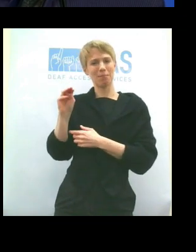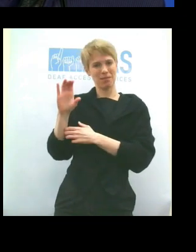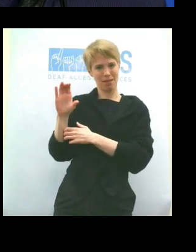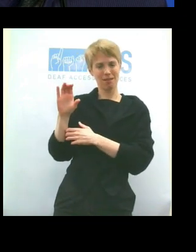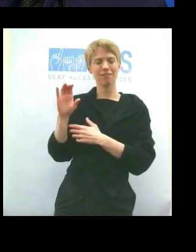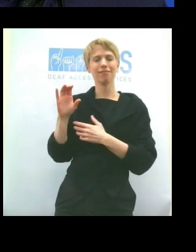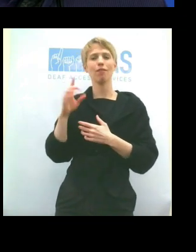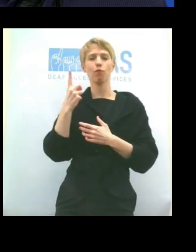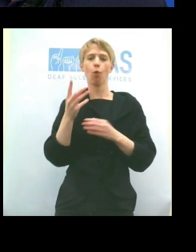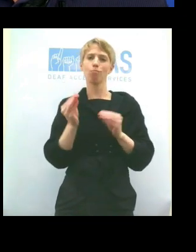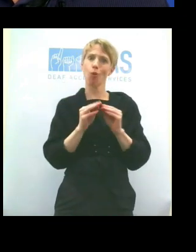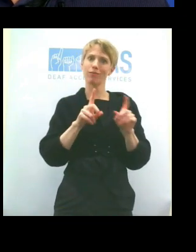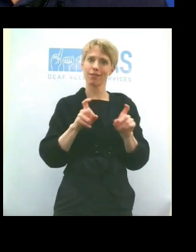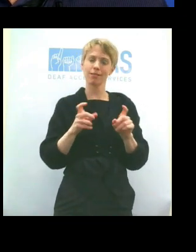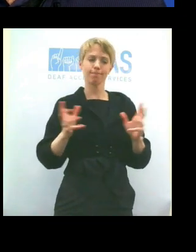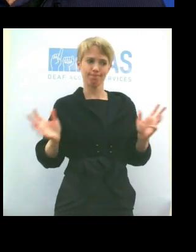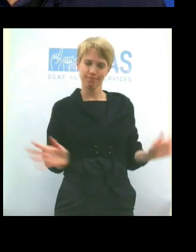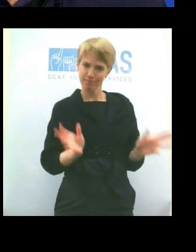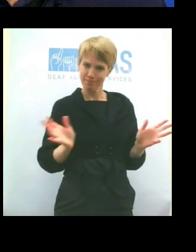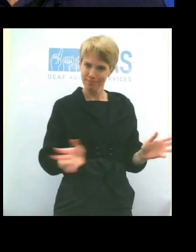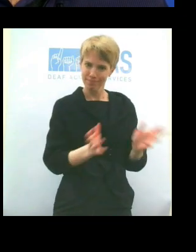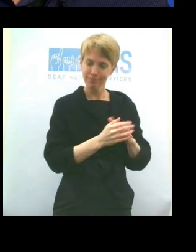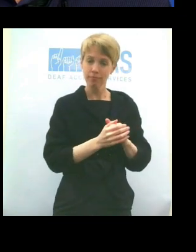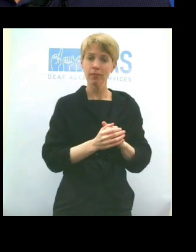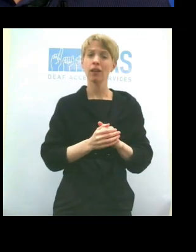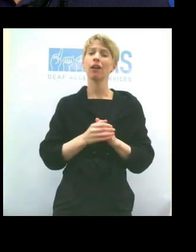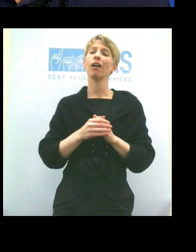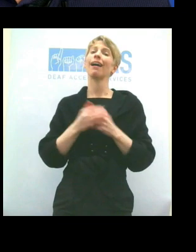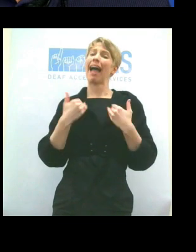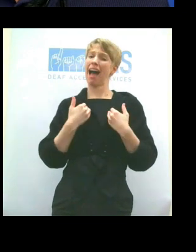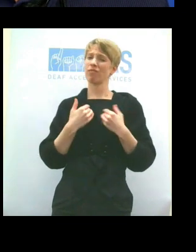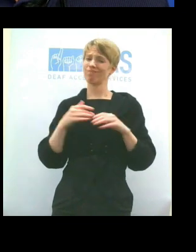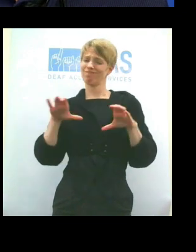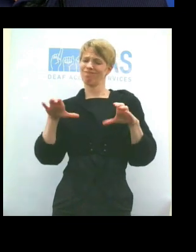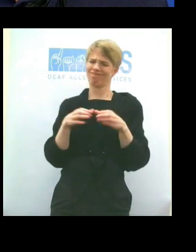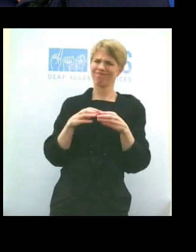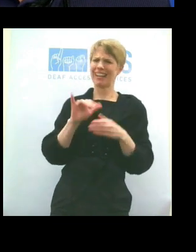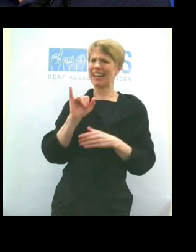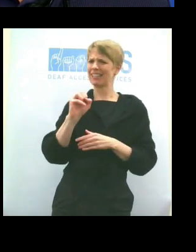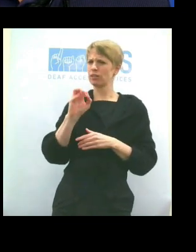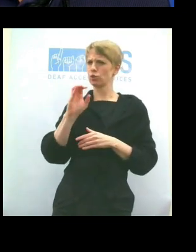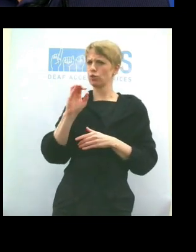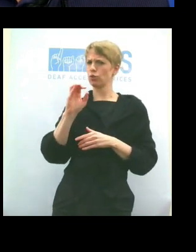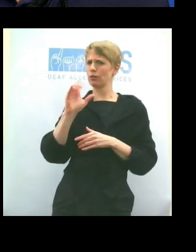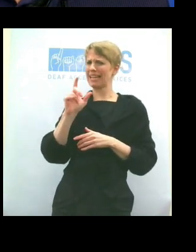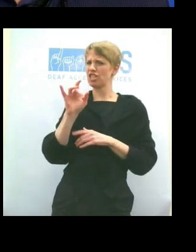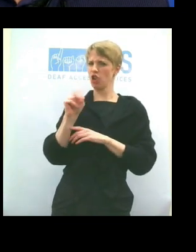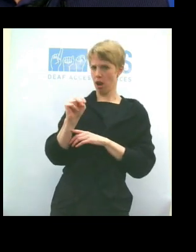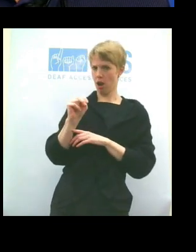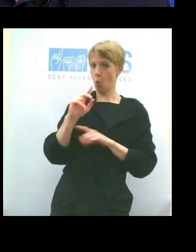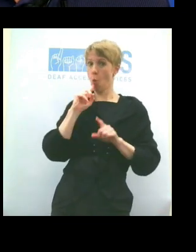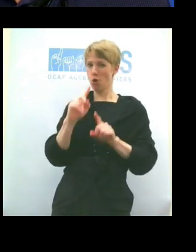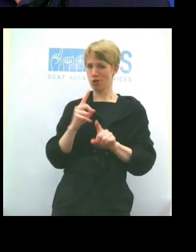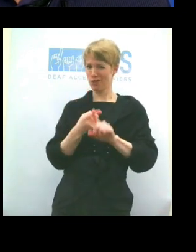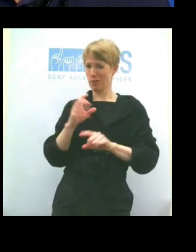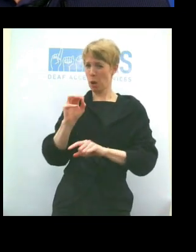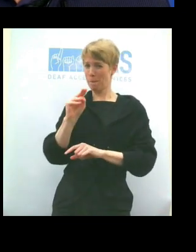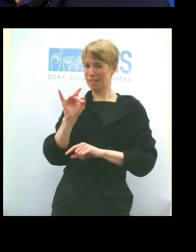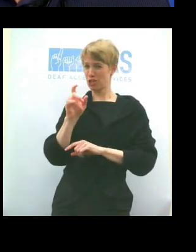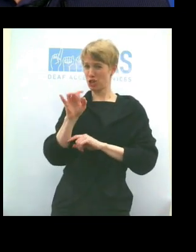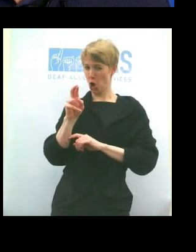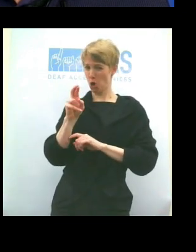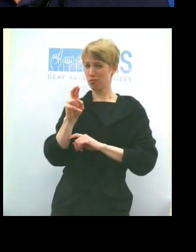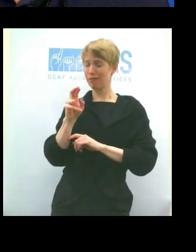testing. Now, commissioners' isolation orders. If you have symptoms and are getting tested, you have to isolate yourself. If you have symptoms